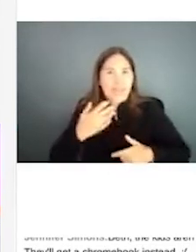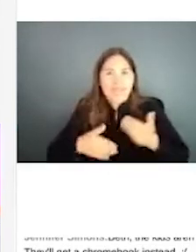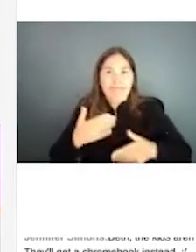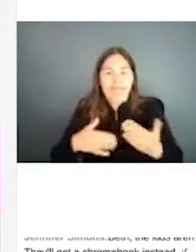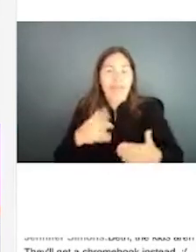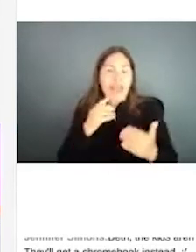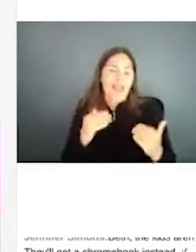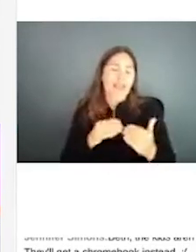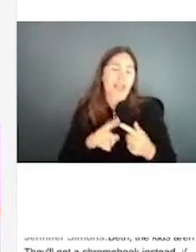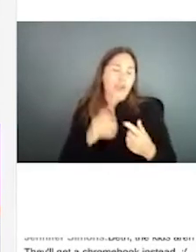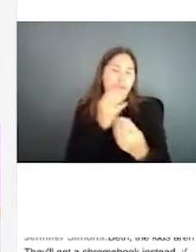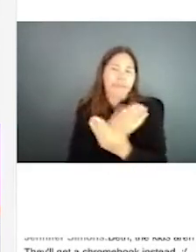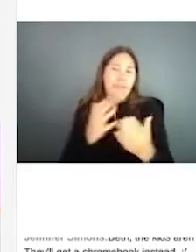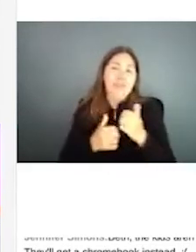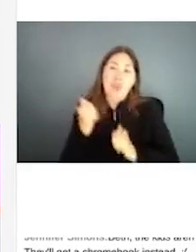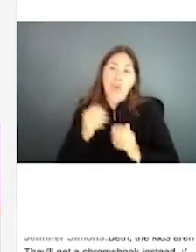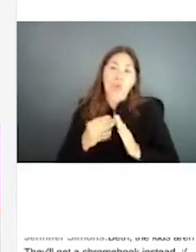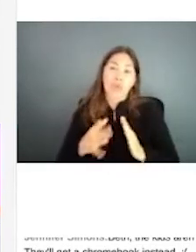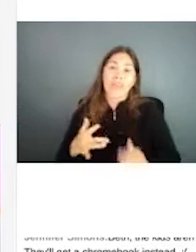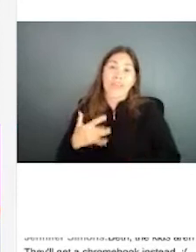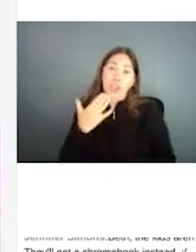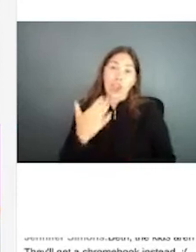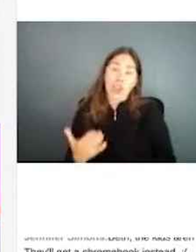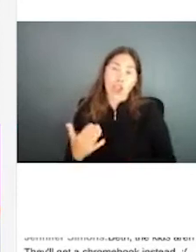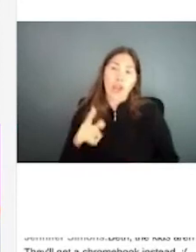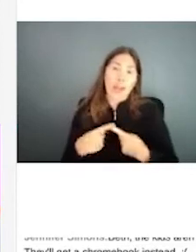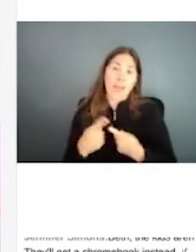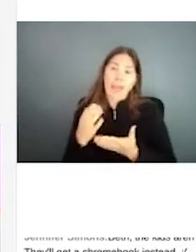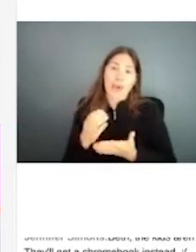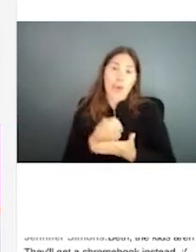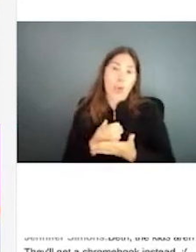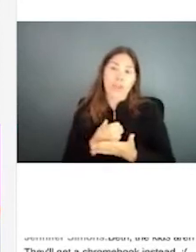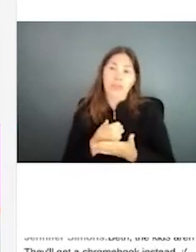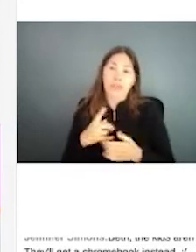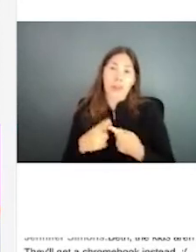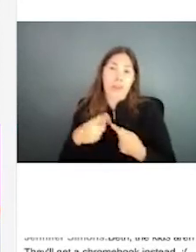fair to say that most of the students walk out feeling good about the course and about you.